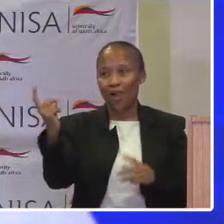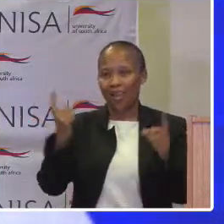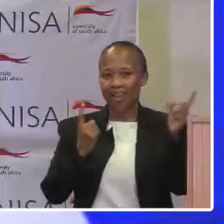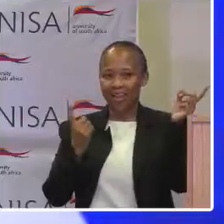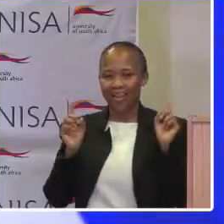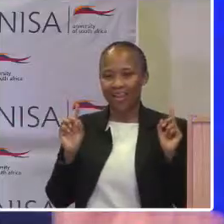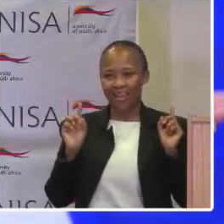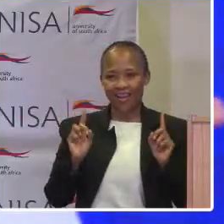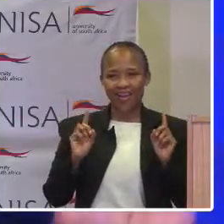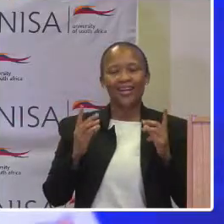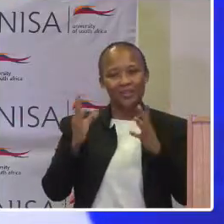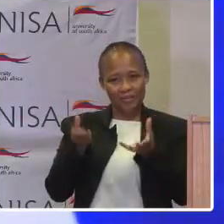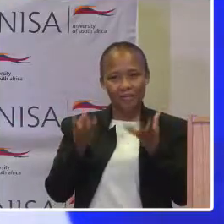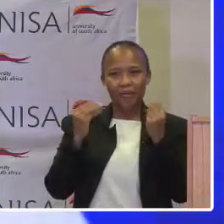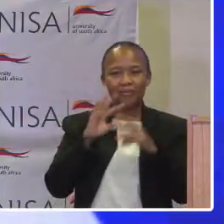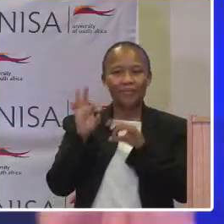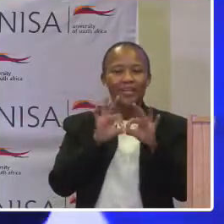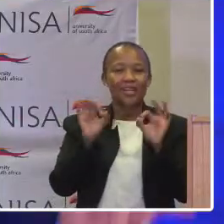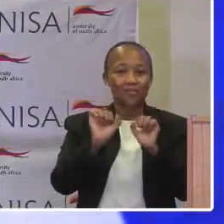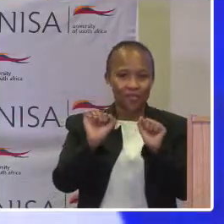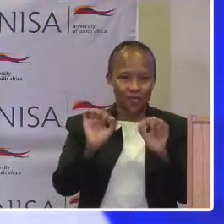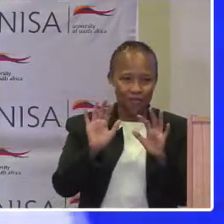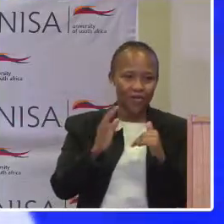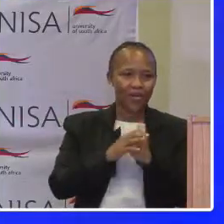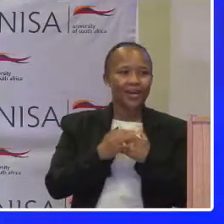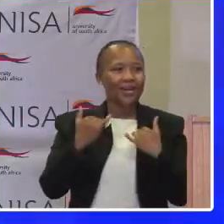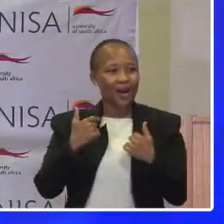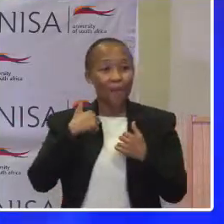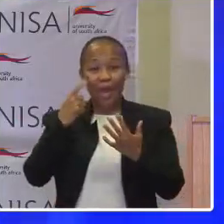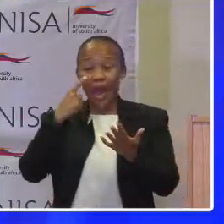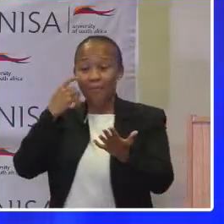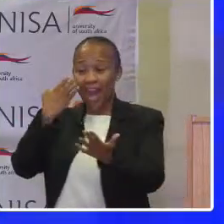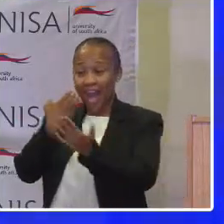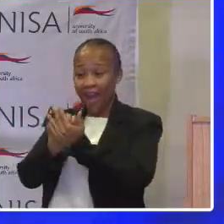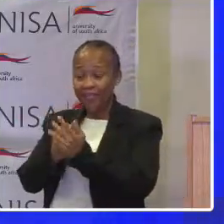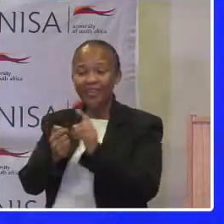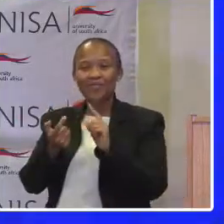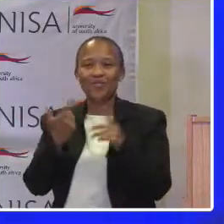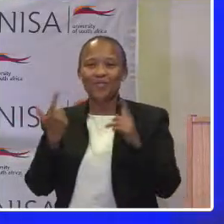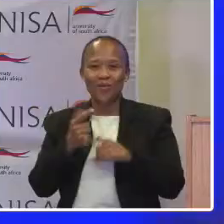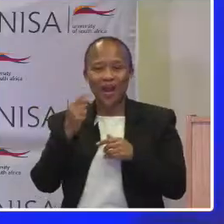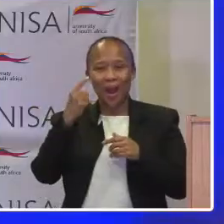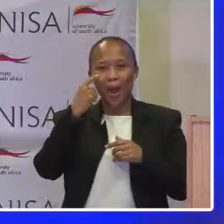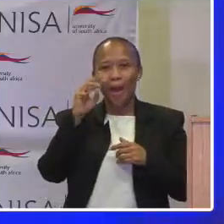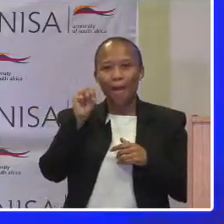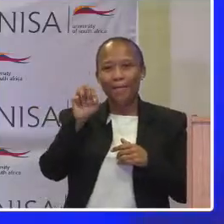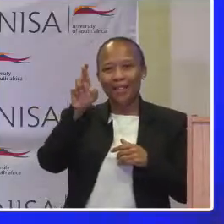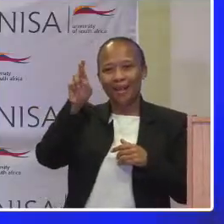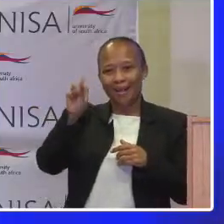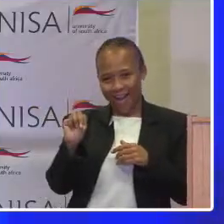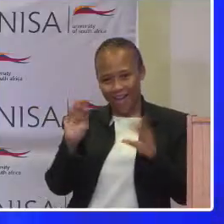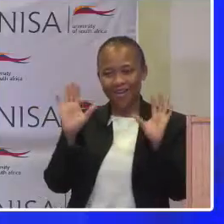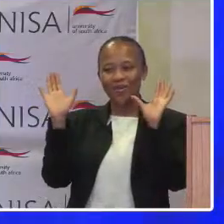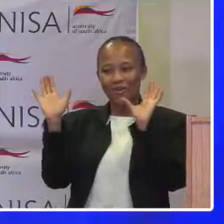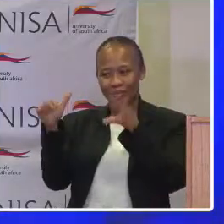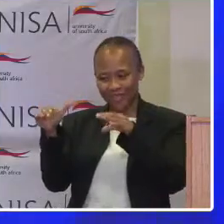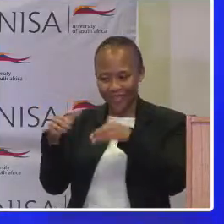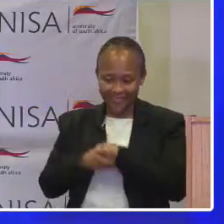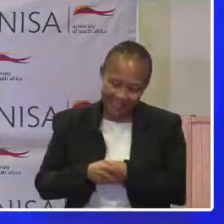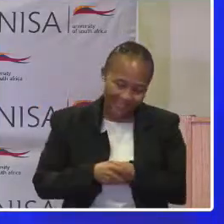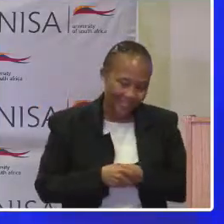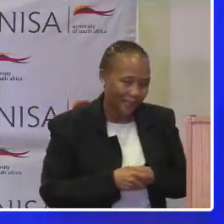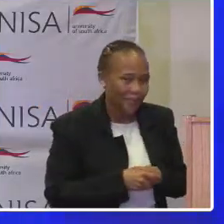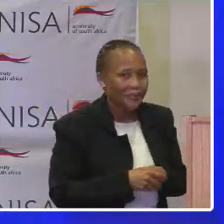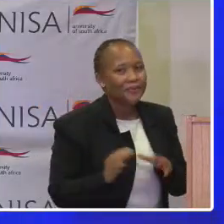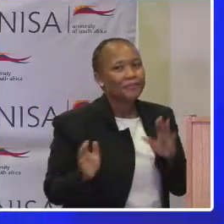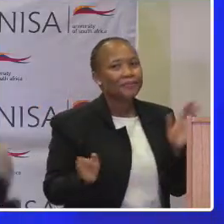stage so that we can have evidence for the Madlanga Commission that we gave you some gifts. All right.